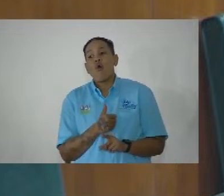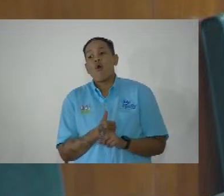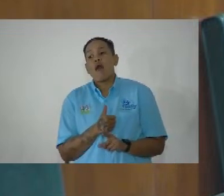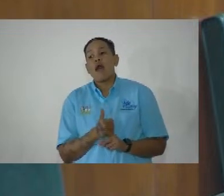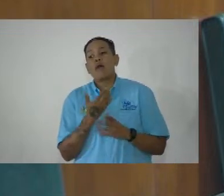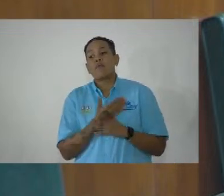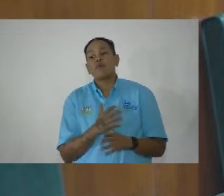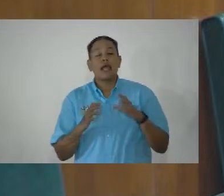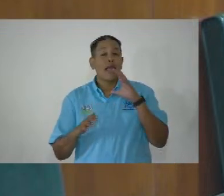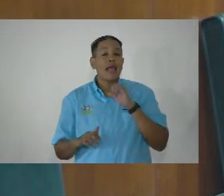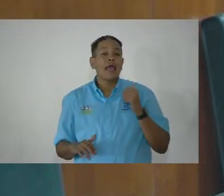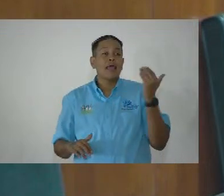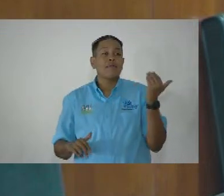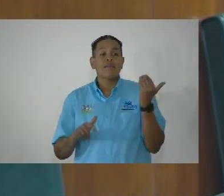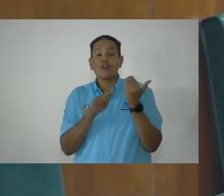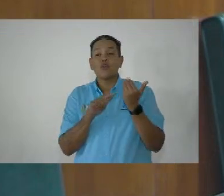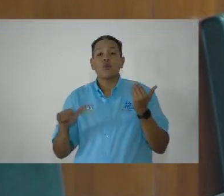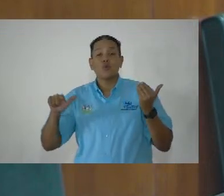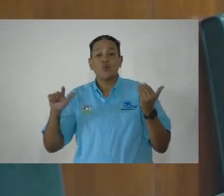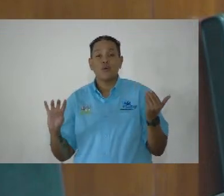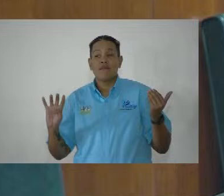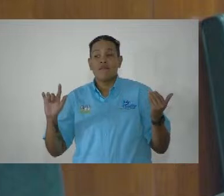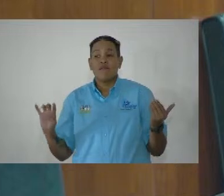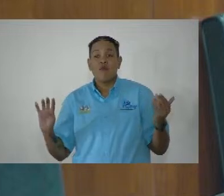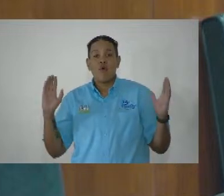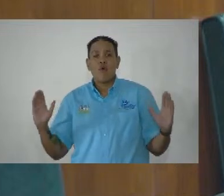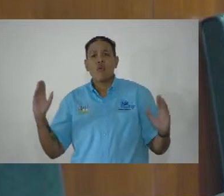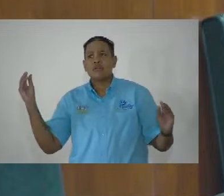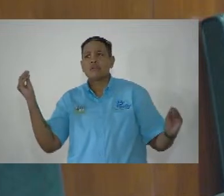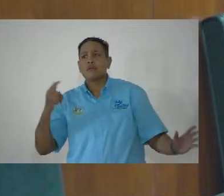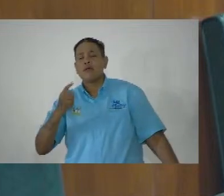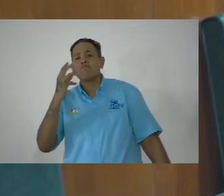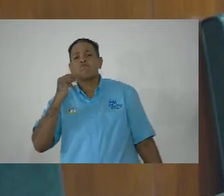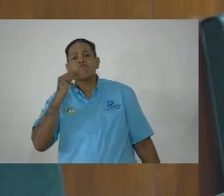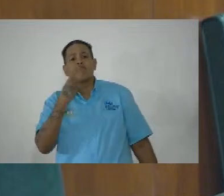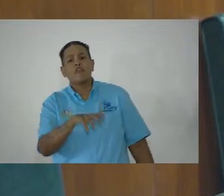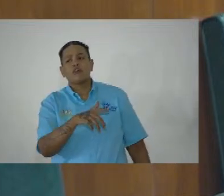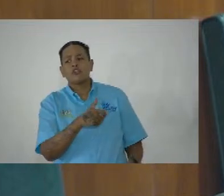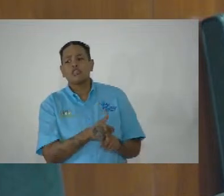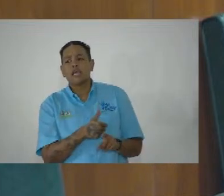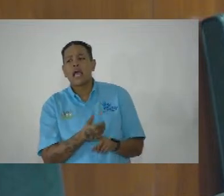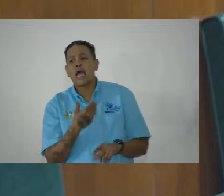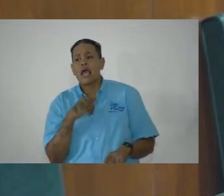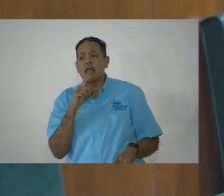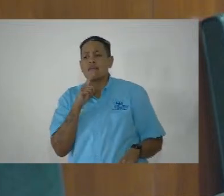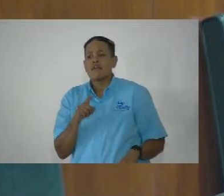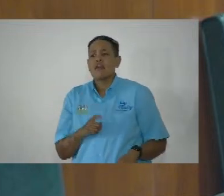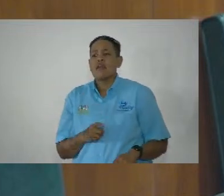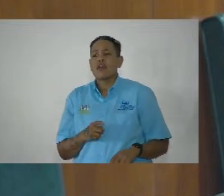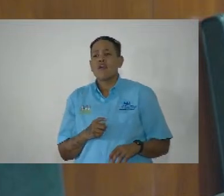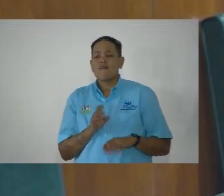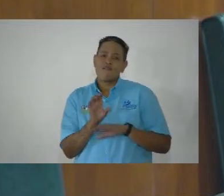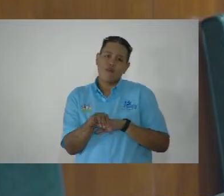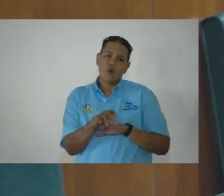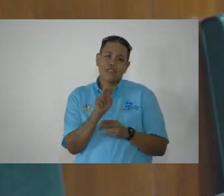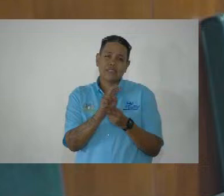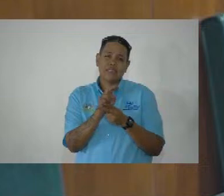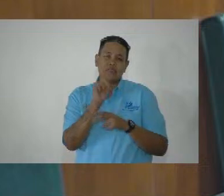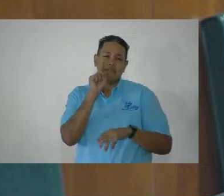between the ages of 15 to 24 say that they have been coerced into sex for the first